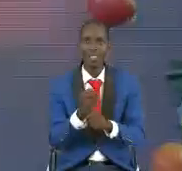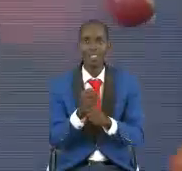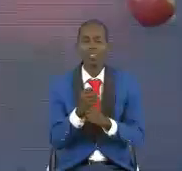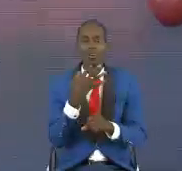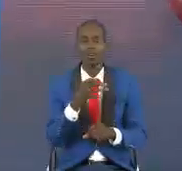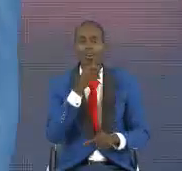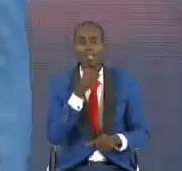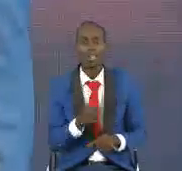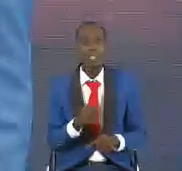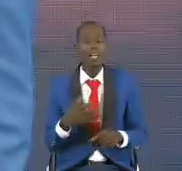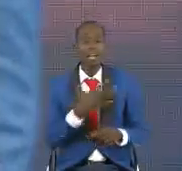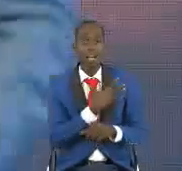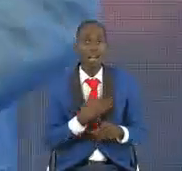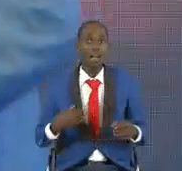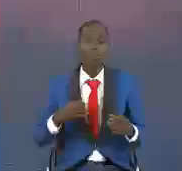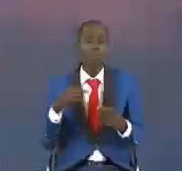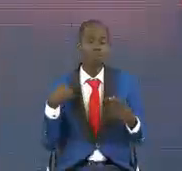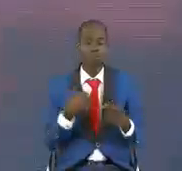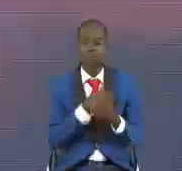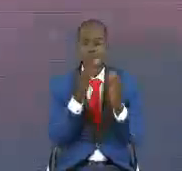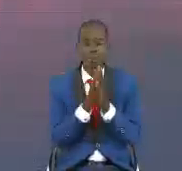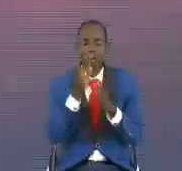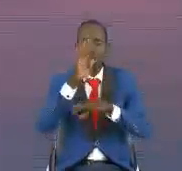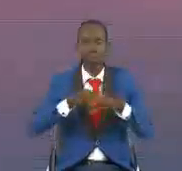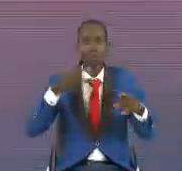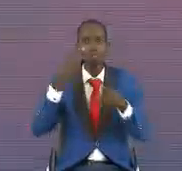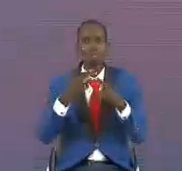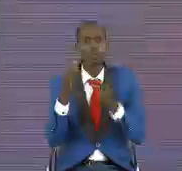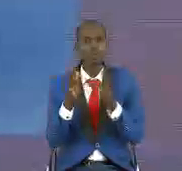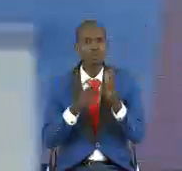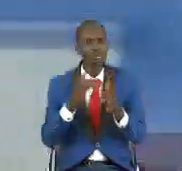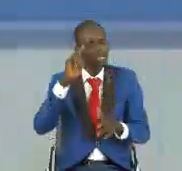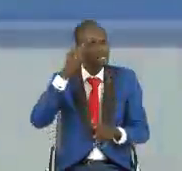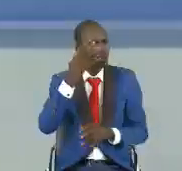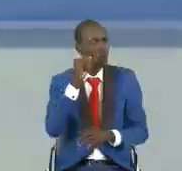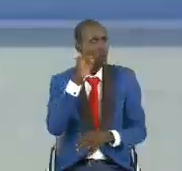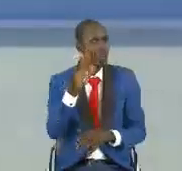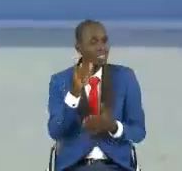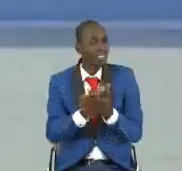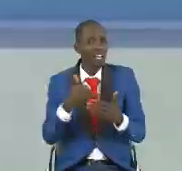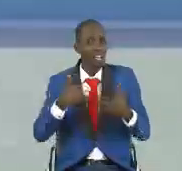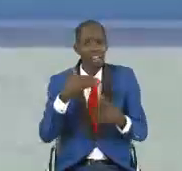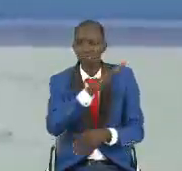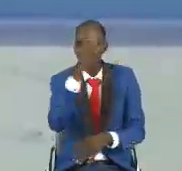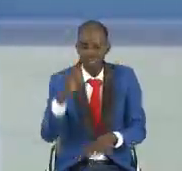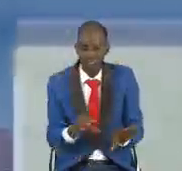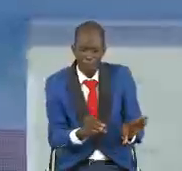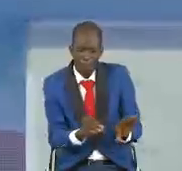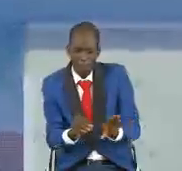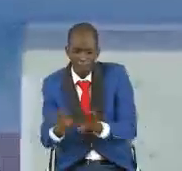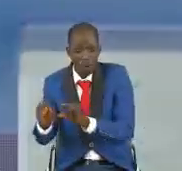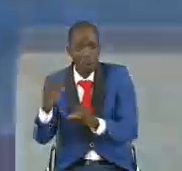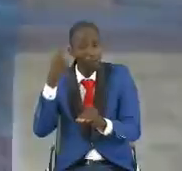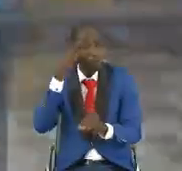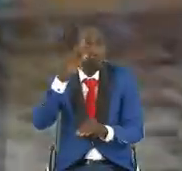we mentioned the name of Jesus, think of a woman that had never taken a step in 35